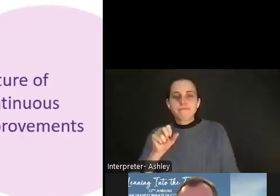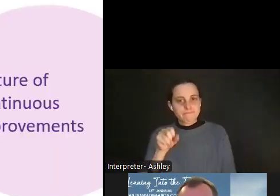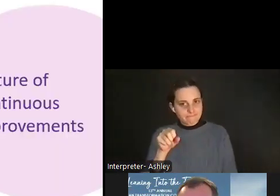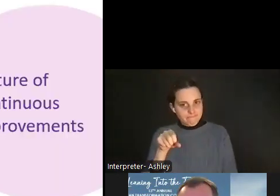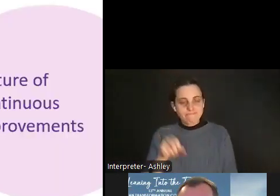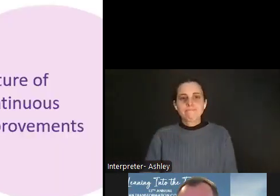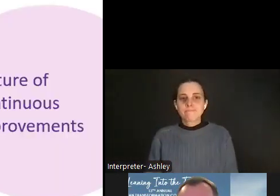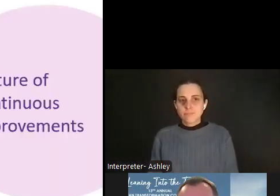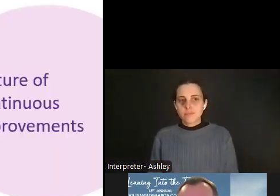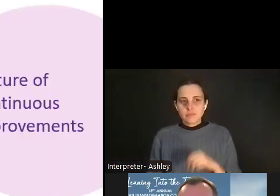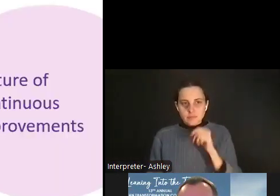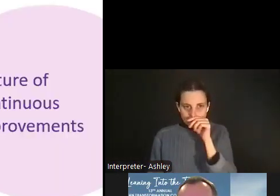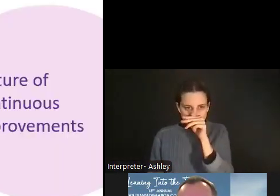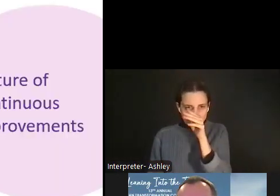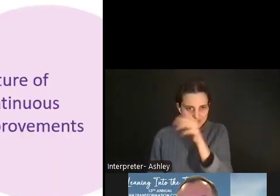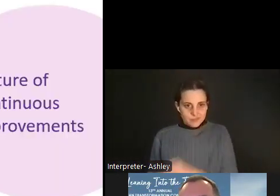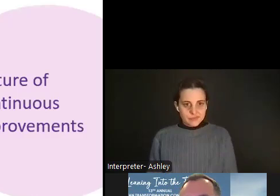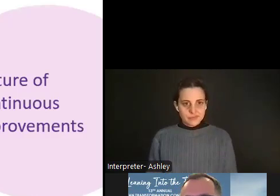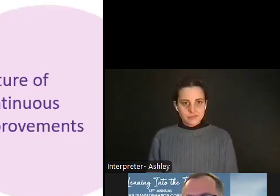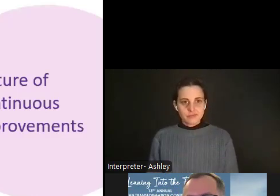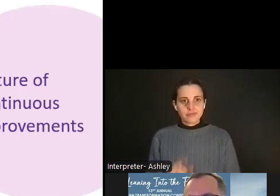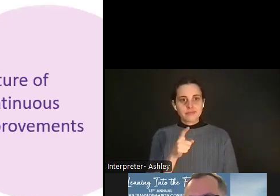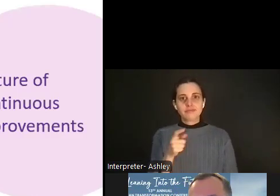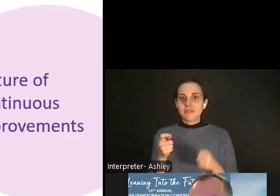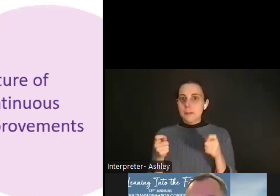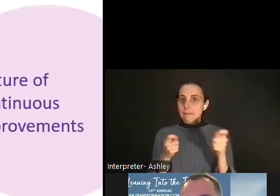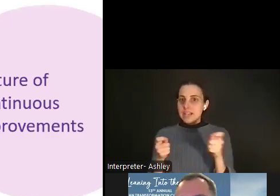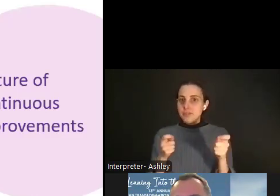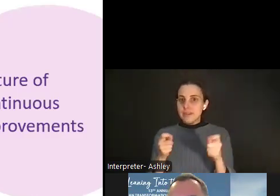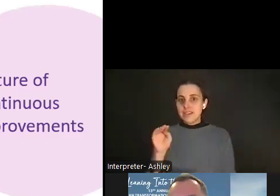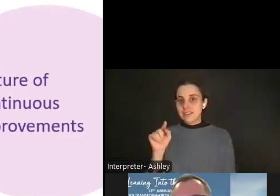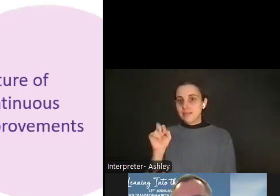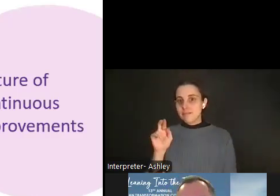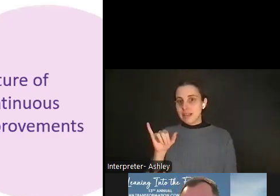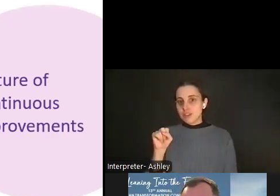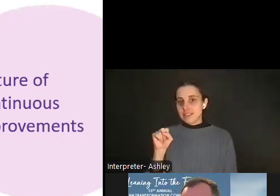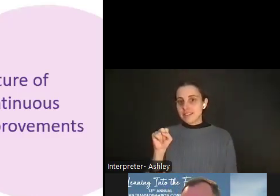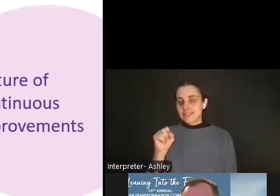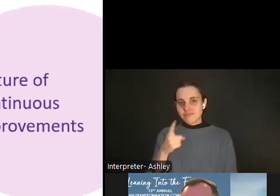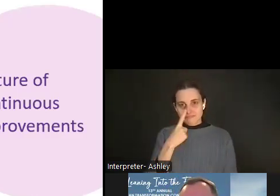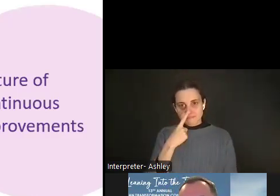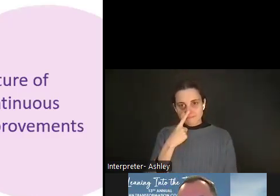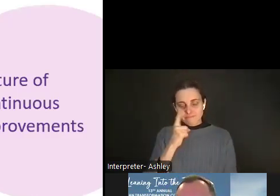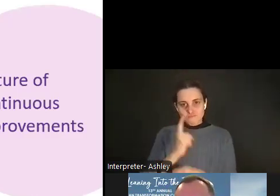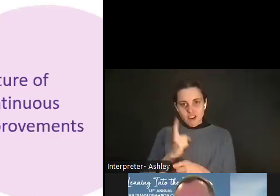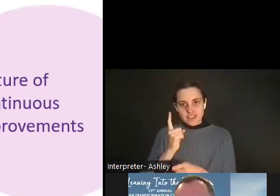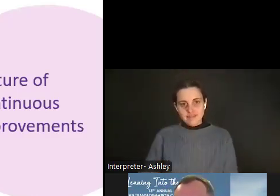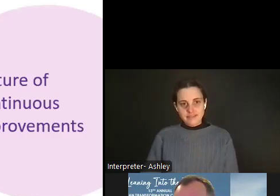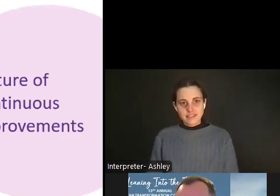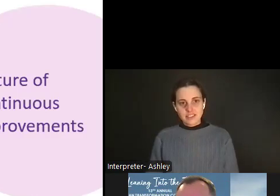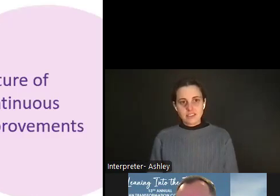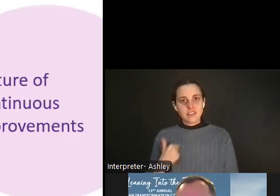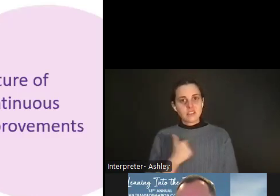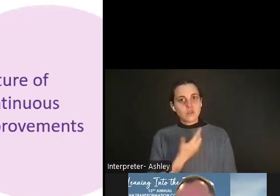slide. It's management metrics. You get it, right? So we know the inputs. We